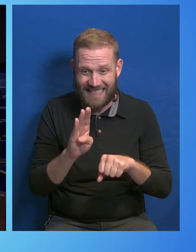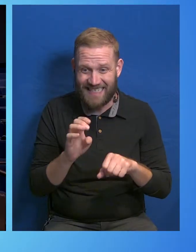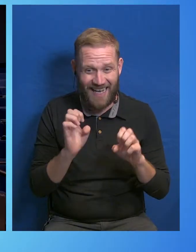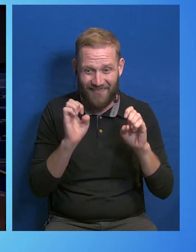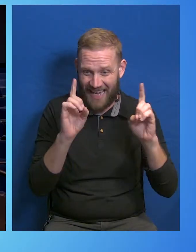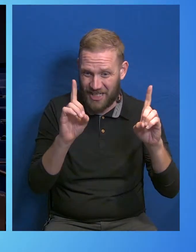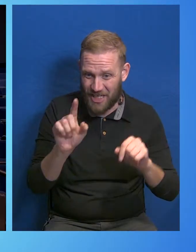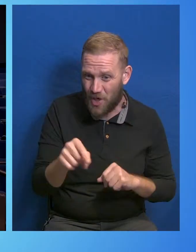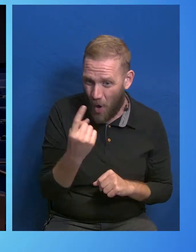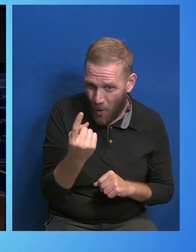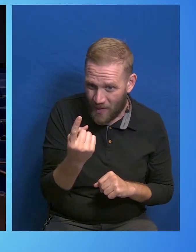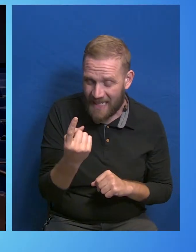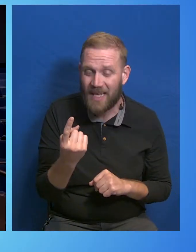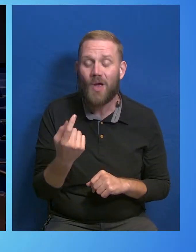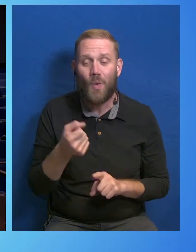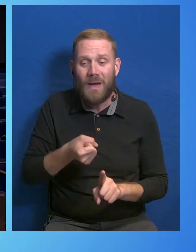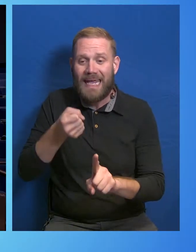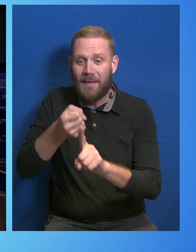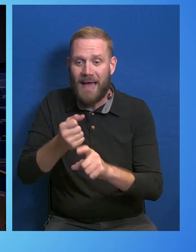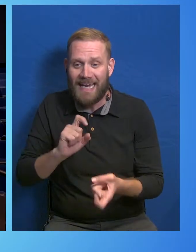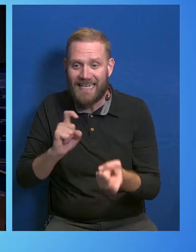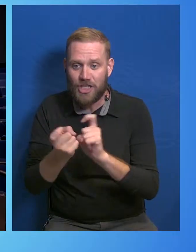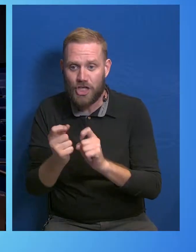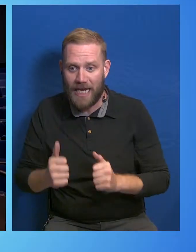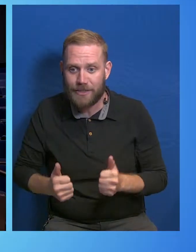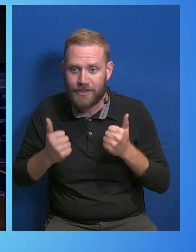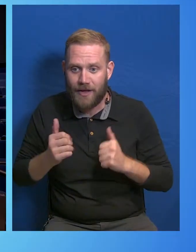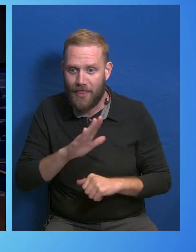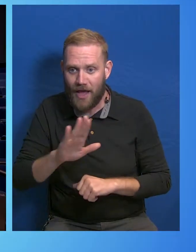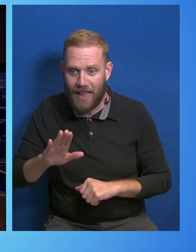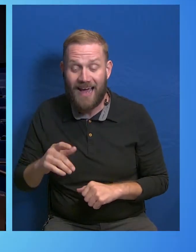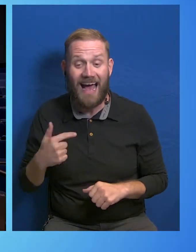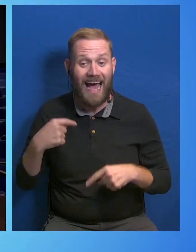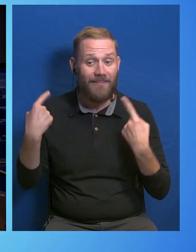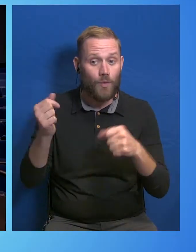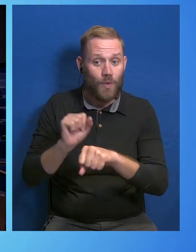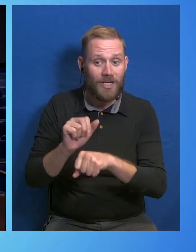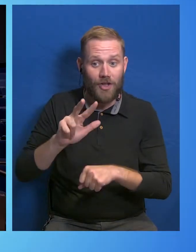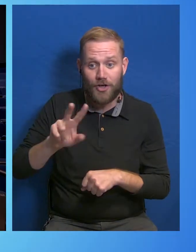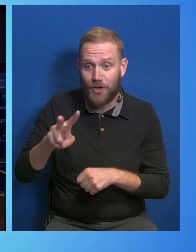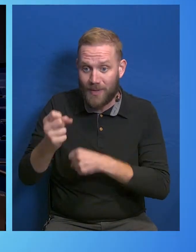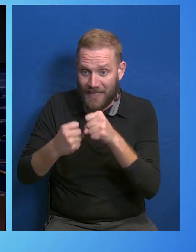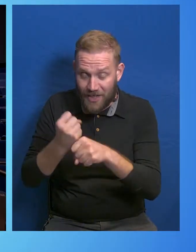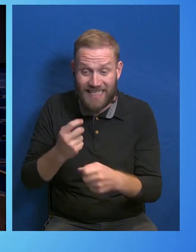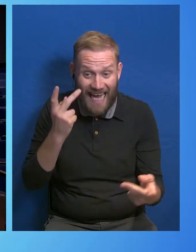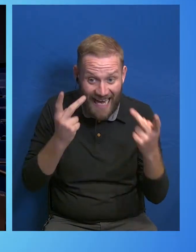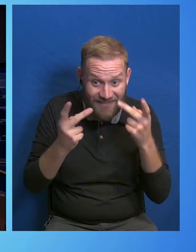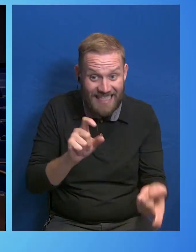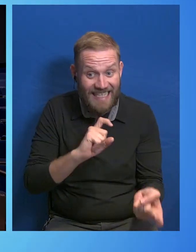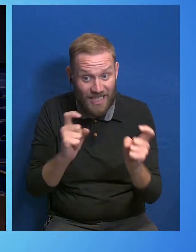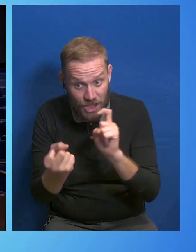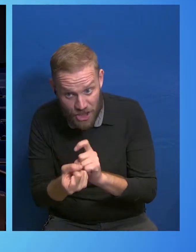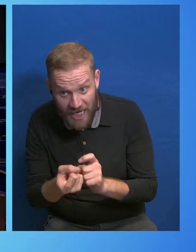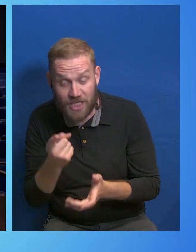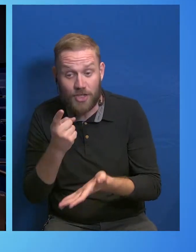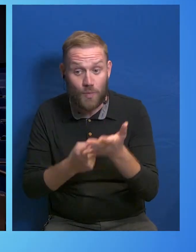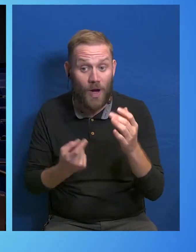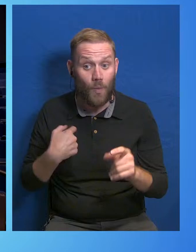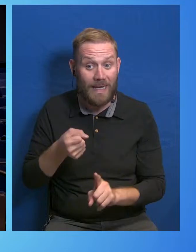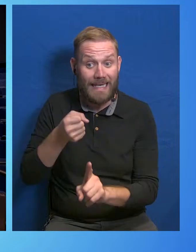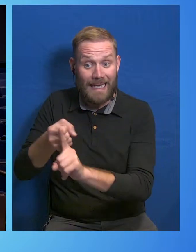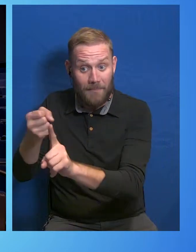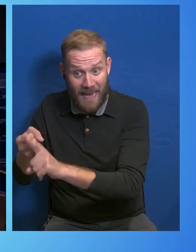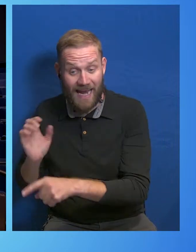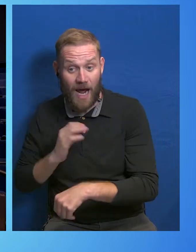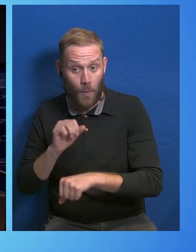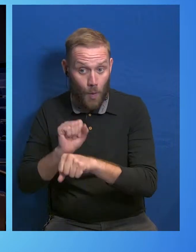only. We change students' lives. I've been here 32 years. I've seen the changes that we create for these young